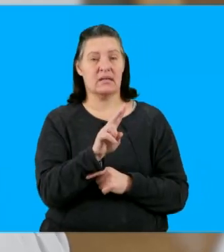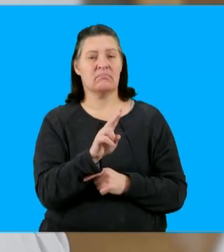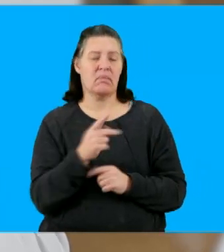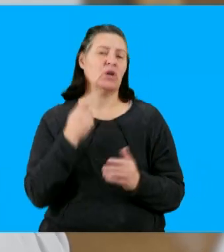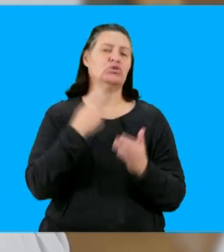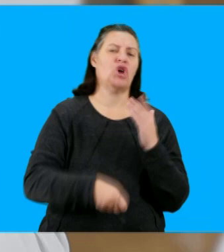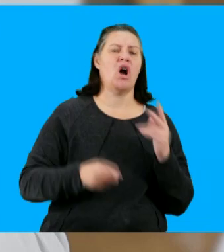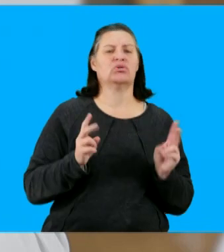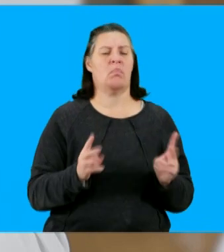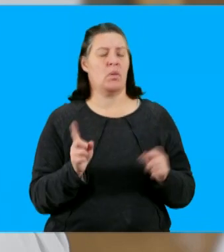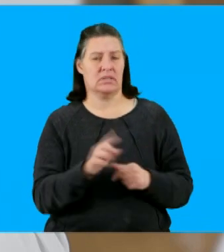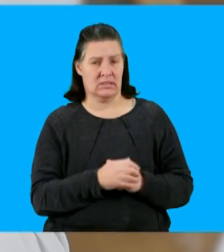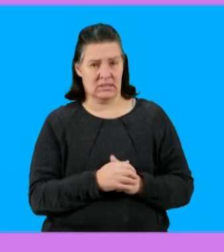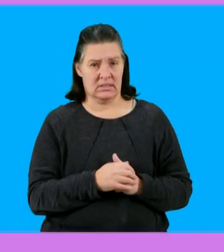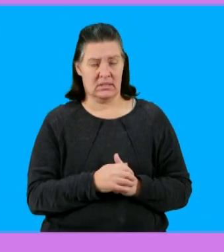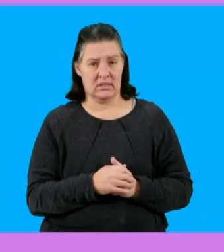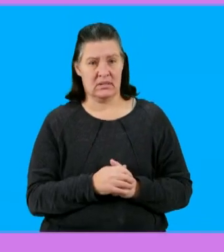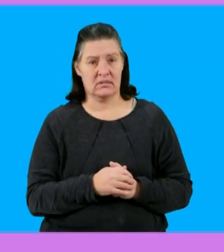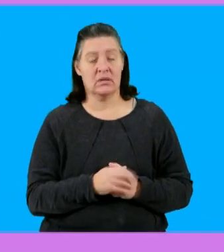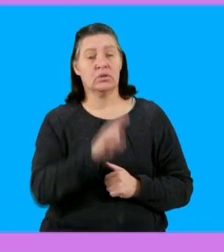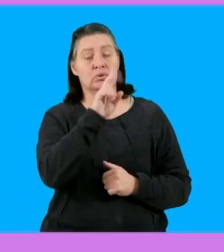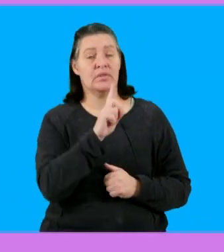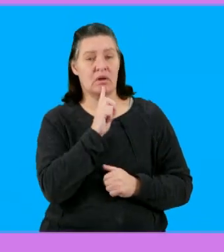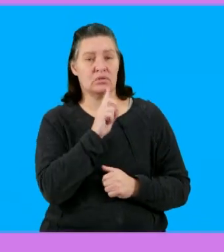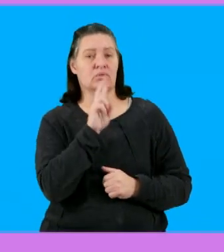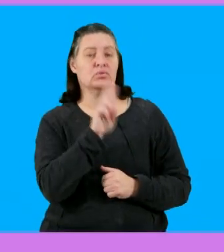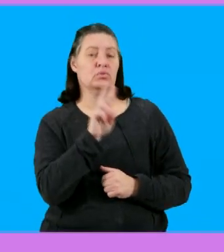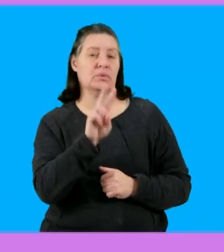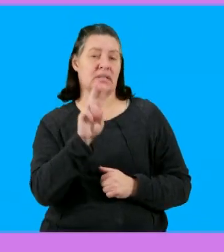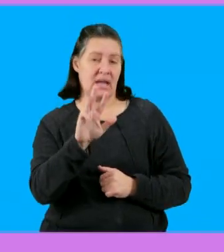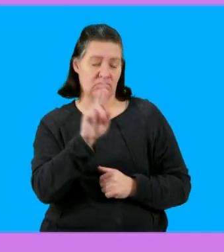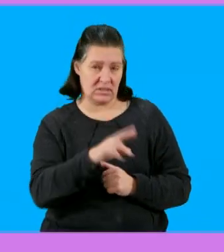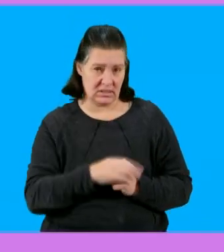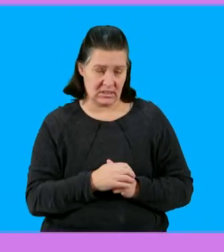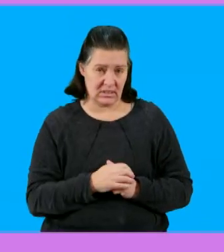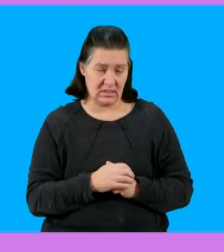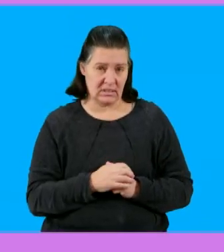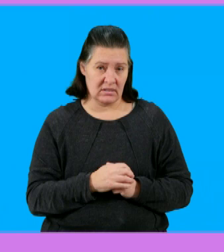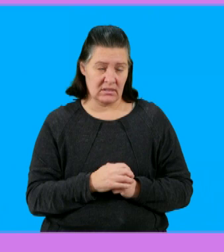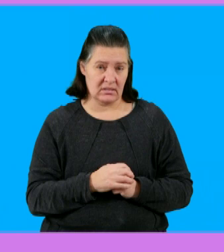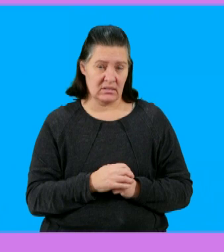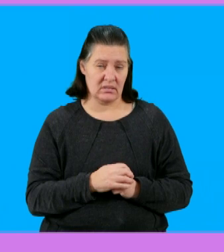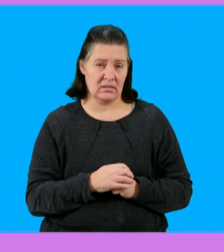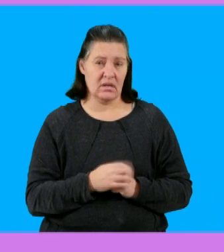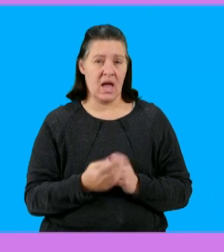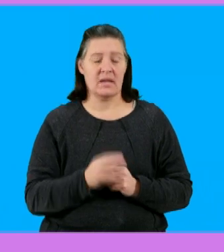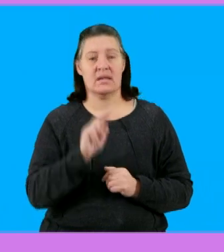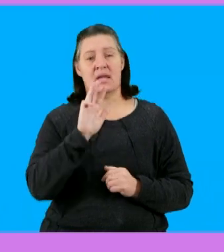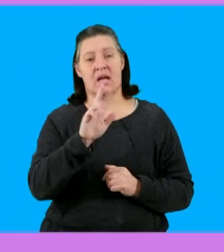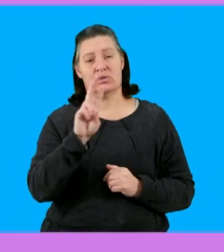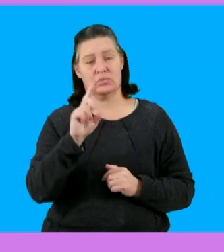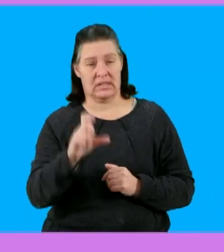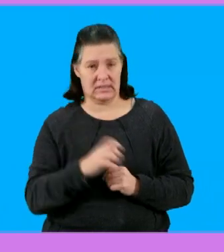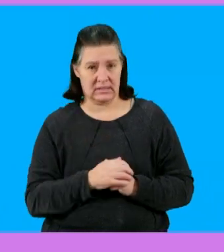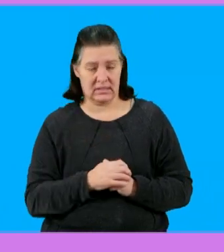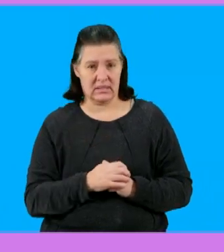what they used to charge, right? There it is, the 2,229 Rand and